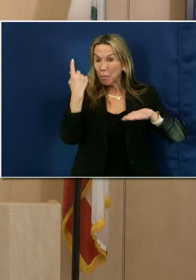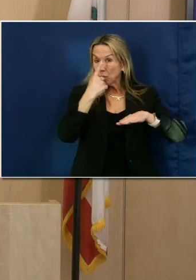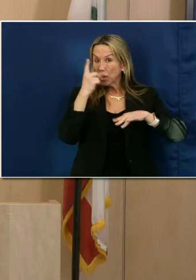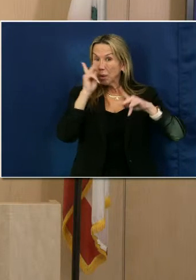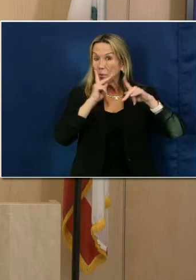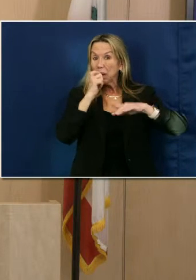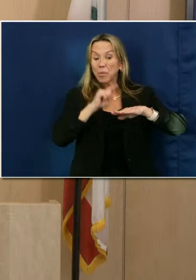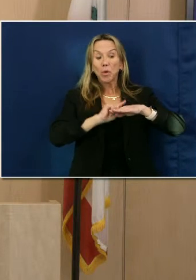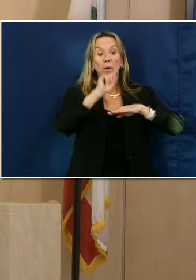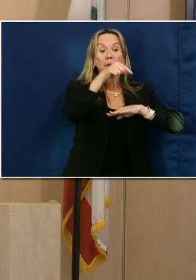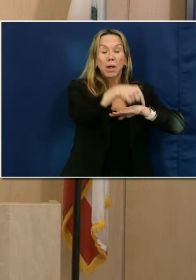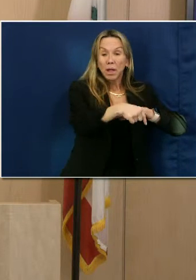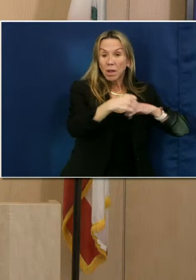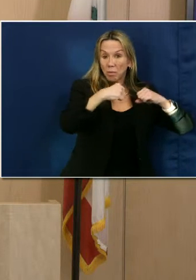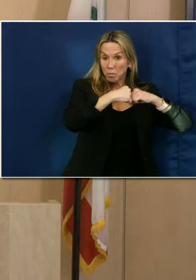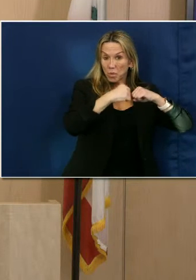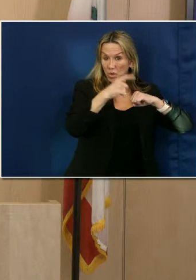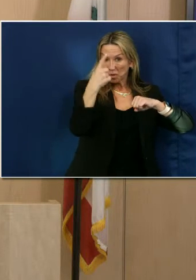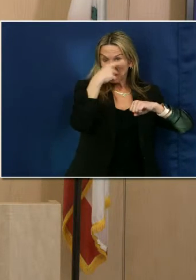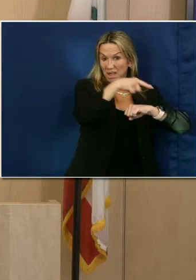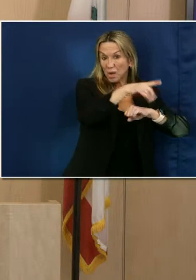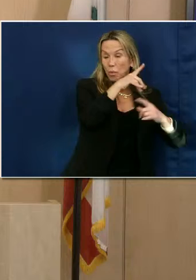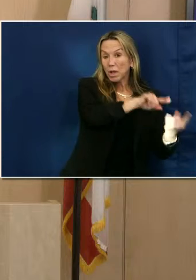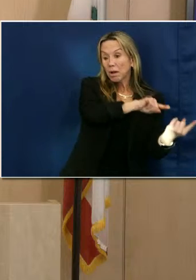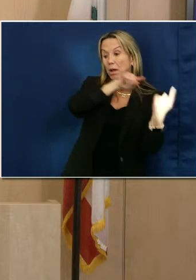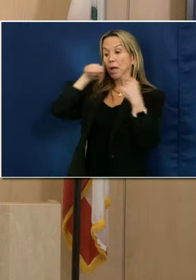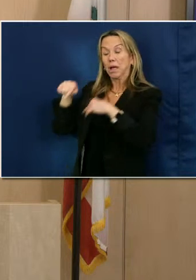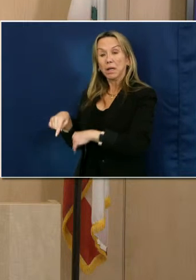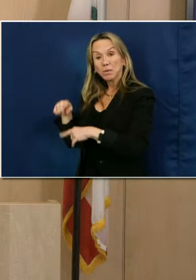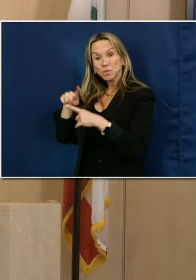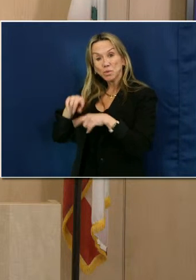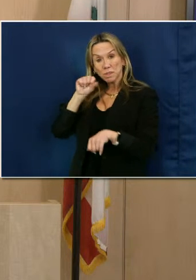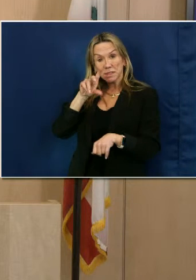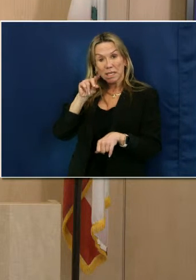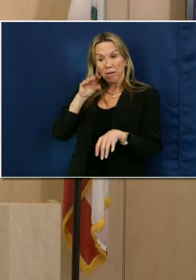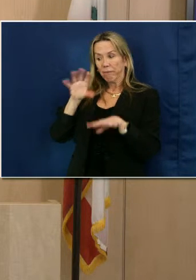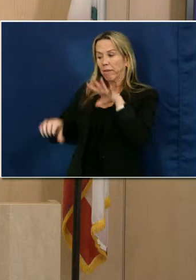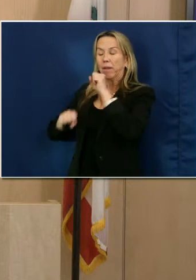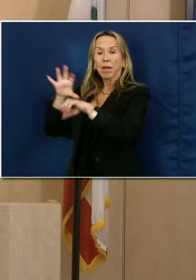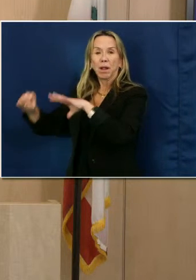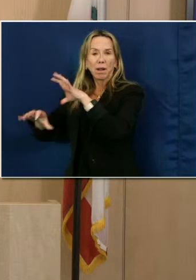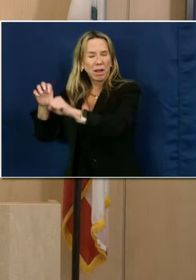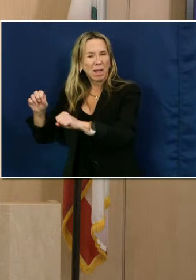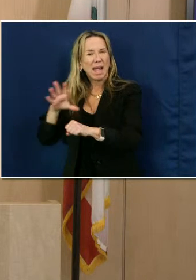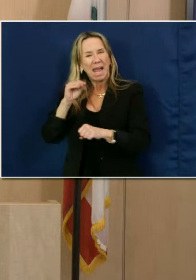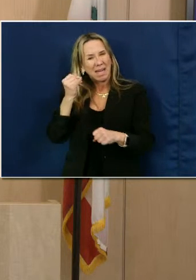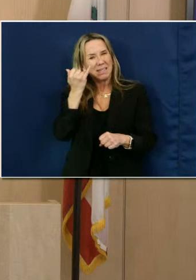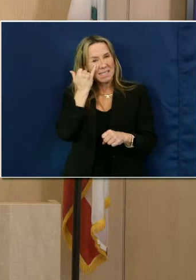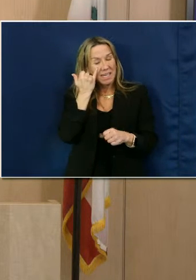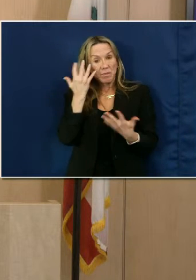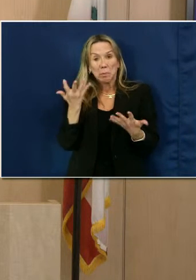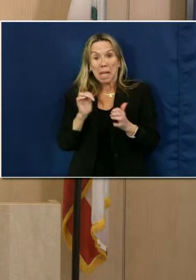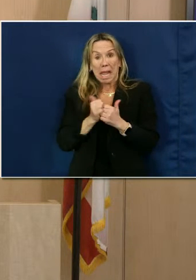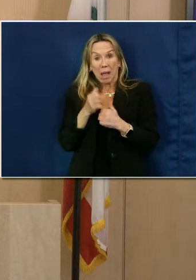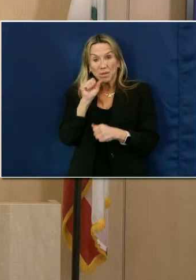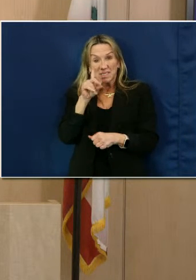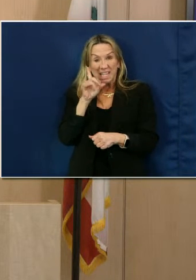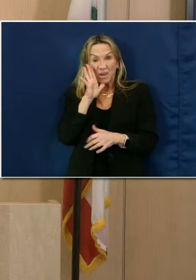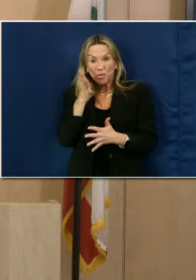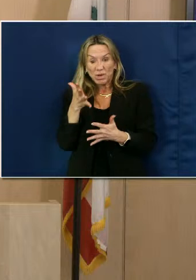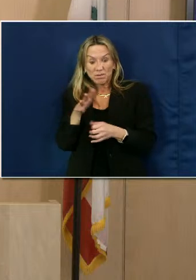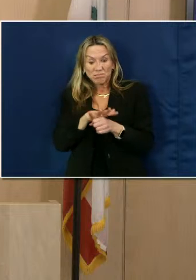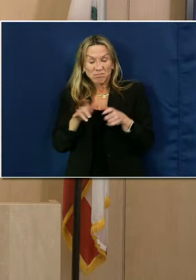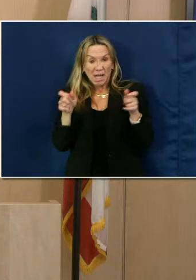could come to San Diego and impact the county's hospital capacity? How is the county and local hospitals preparing for that